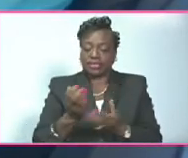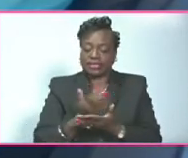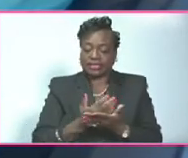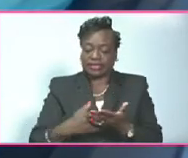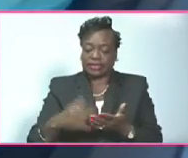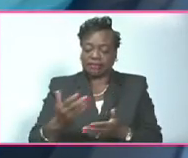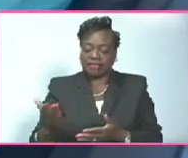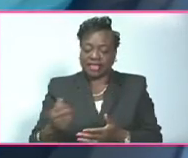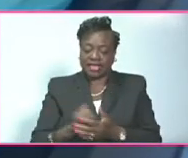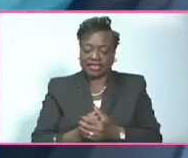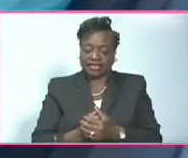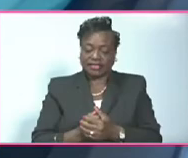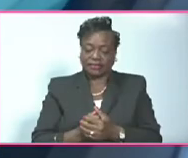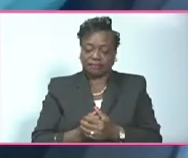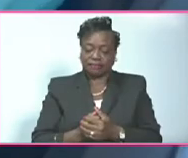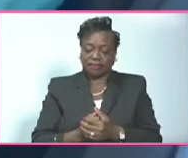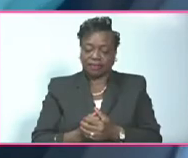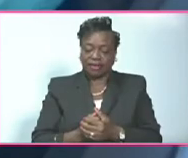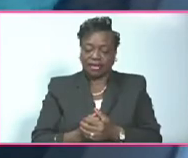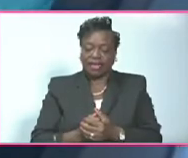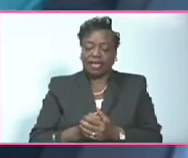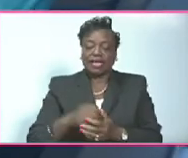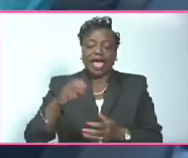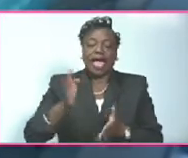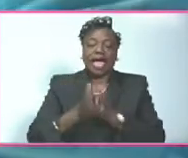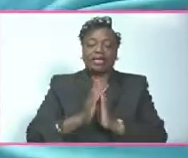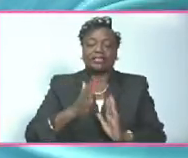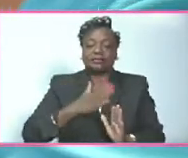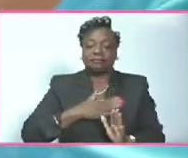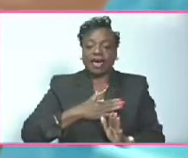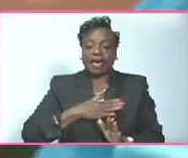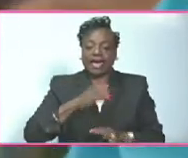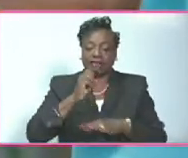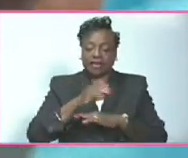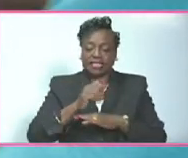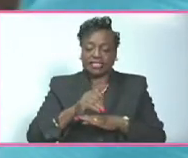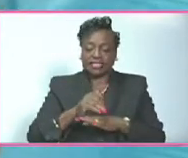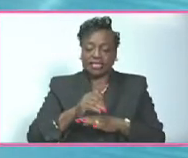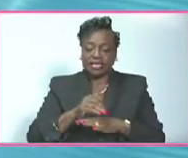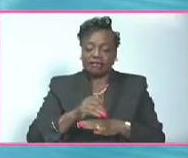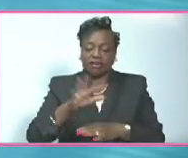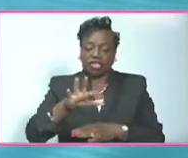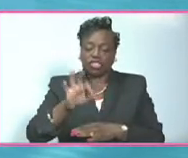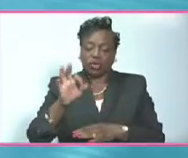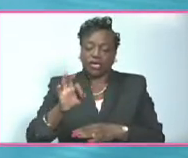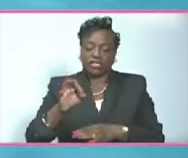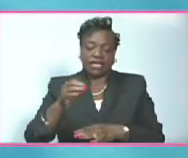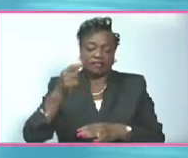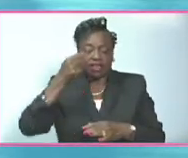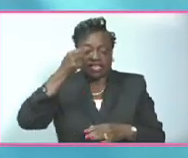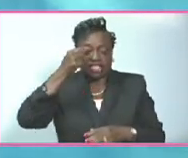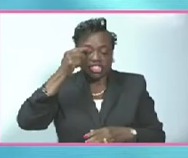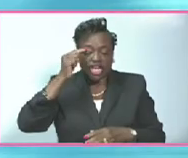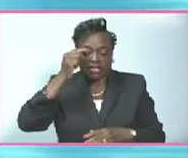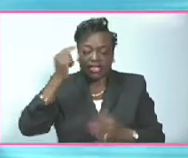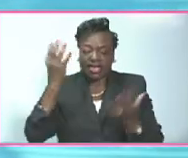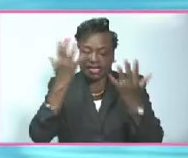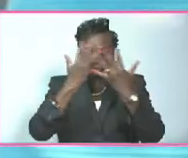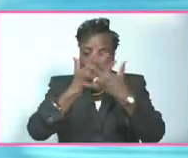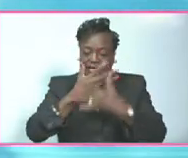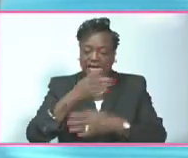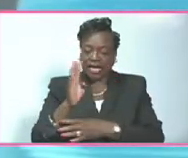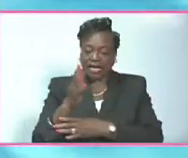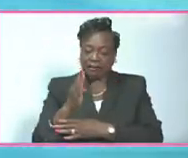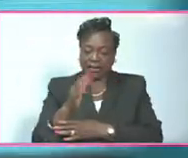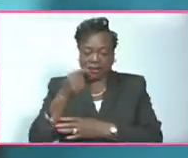this piece. He asked my advice on the choice for shadows. Dark blue. Dark blue. Keishla, you showing me,